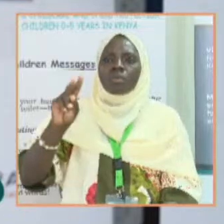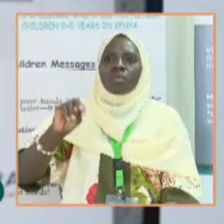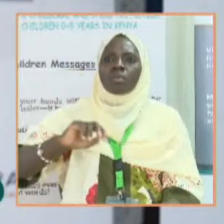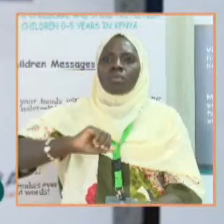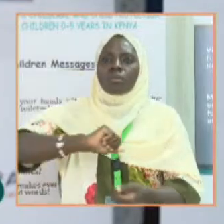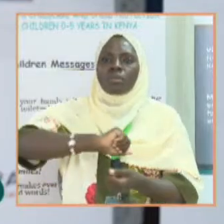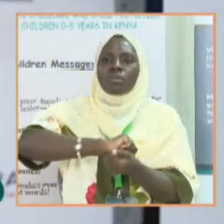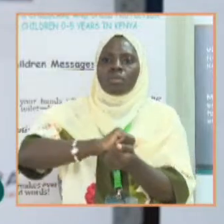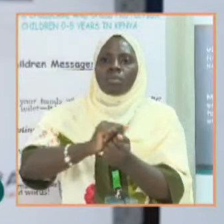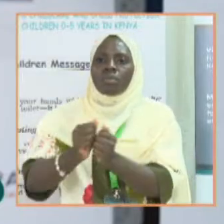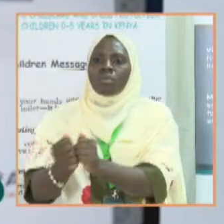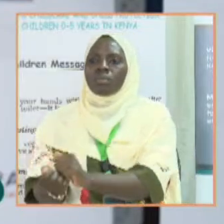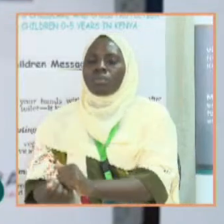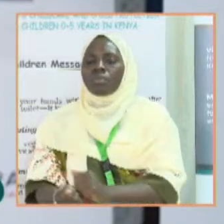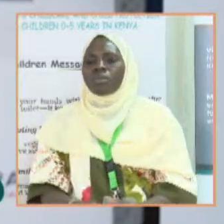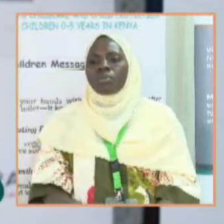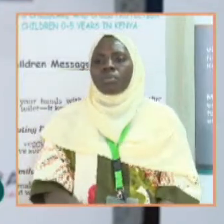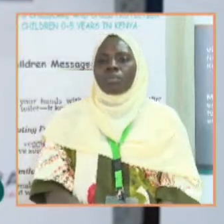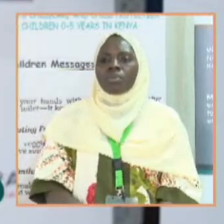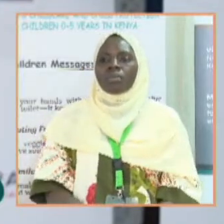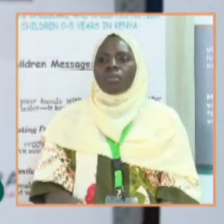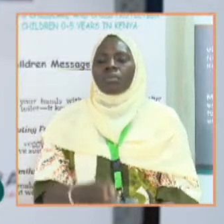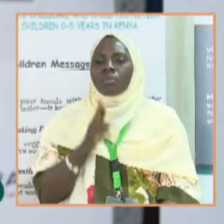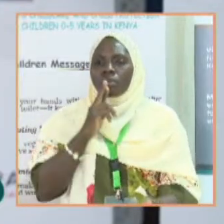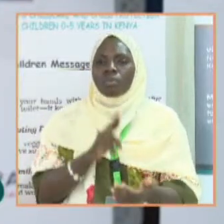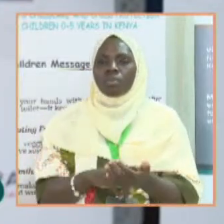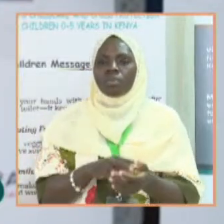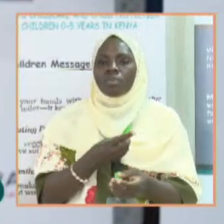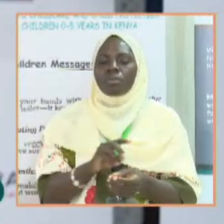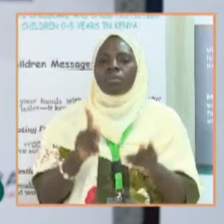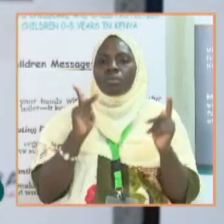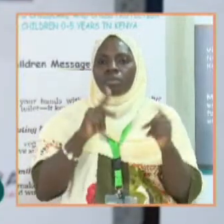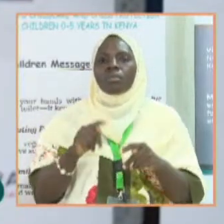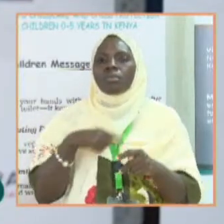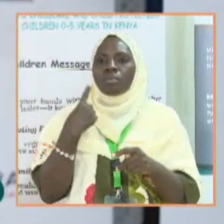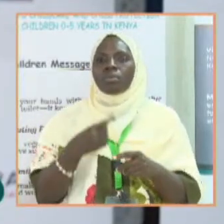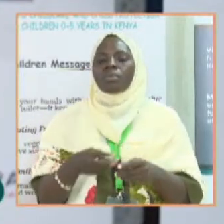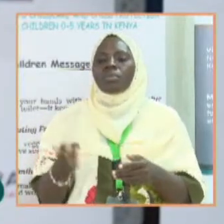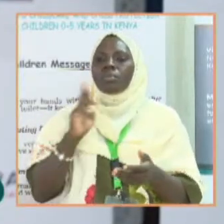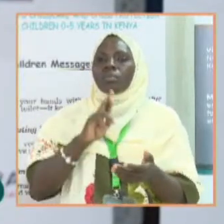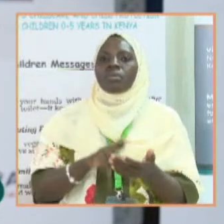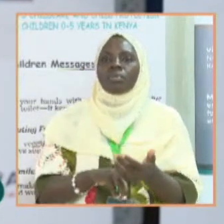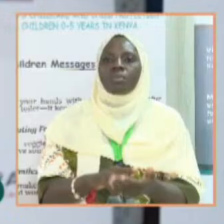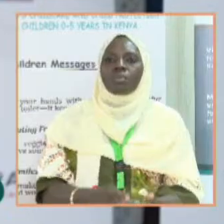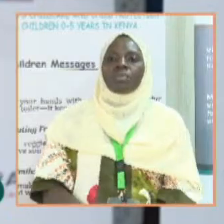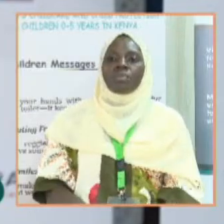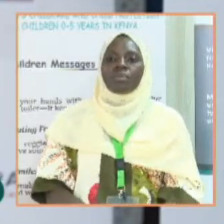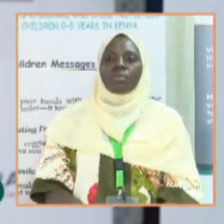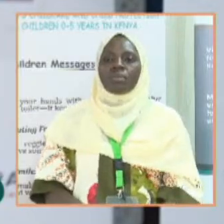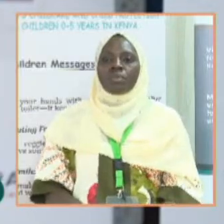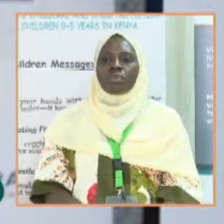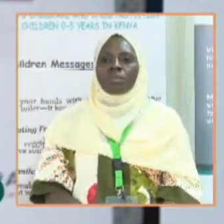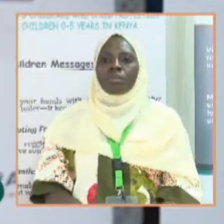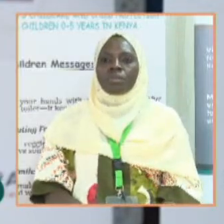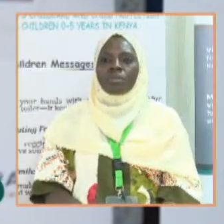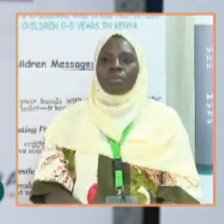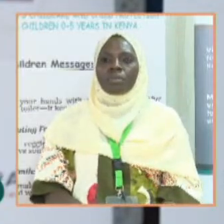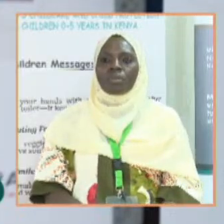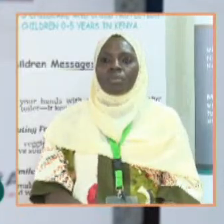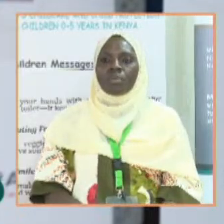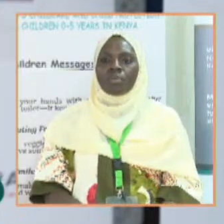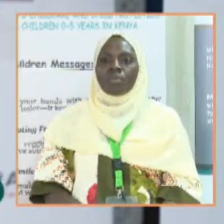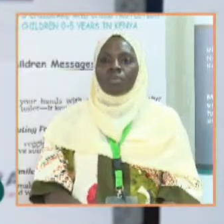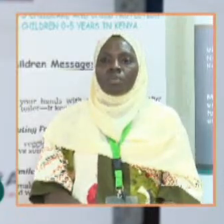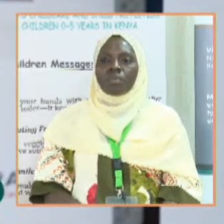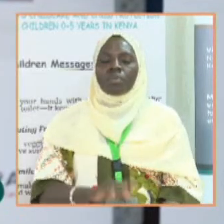challenge that was reported by our respondents, but also having limited accessibility, and technological constraints.